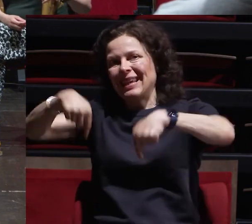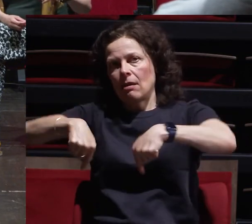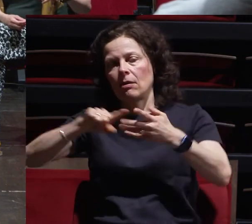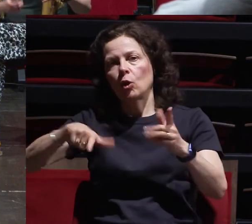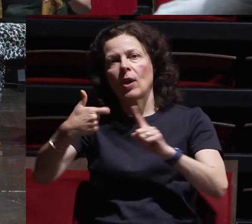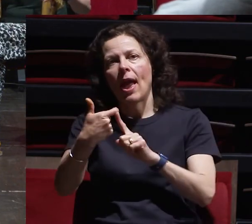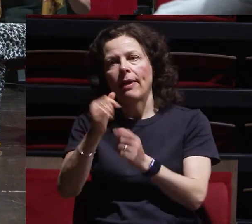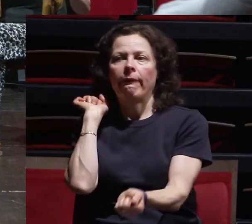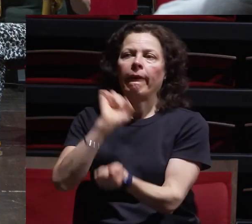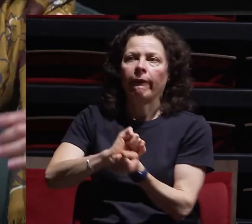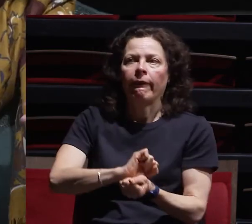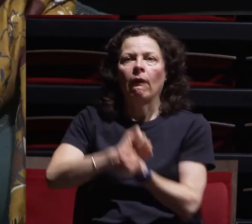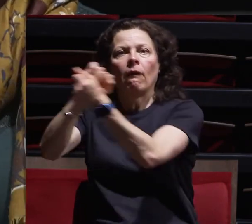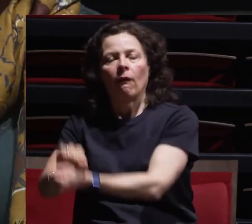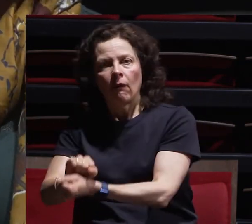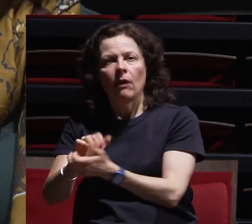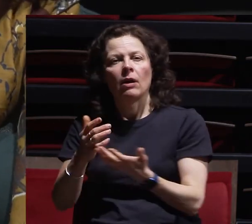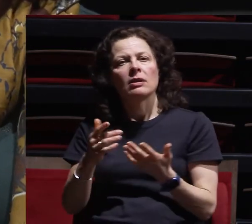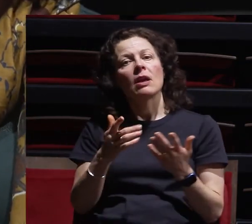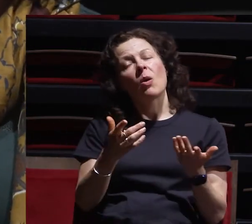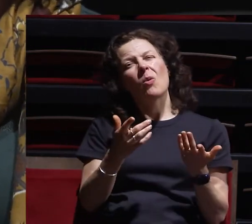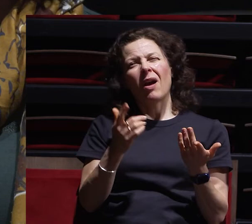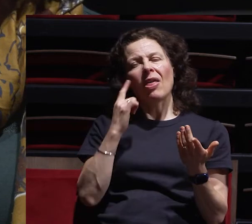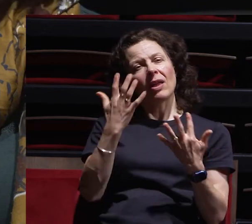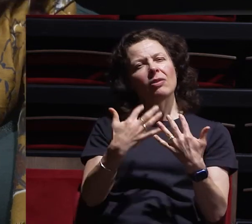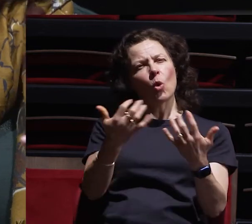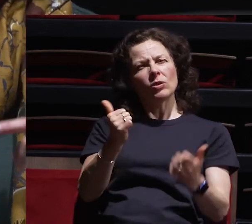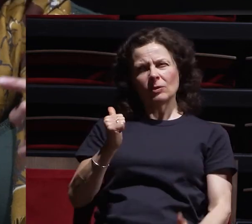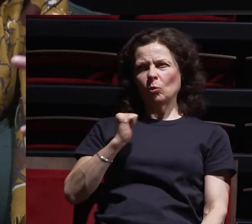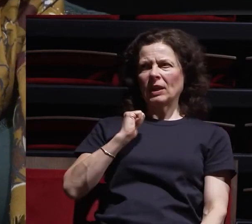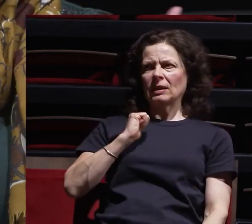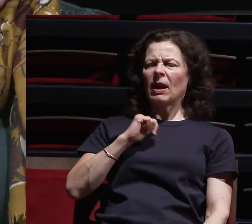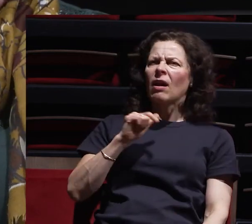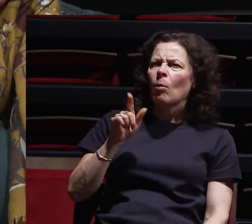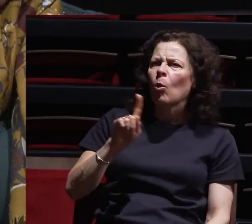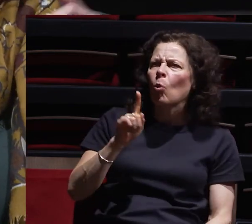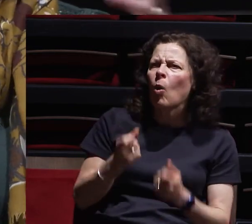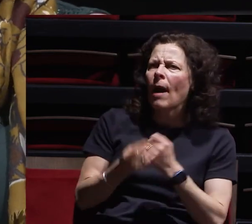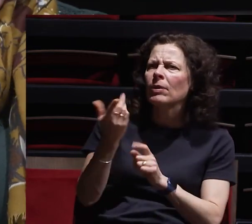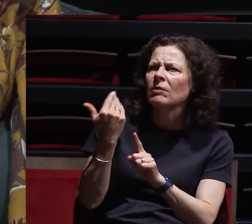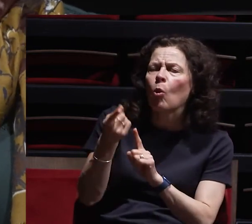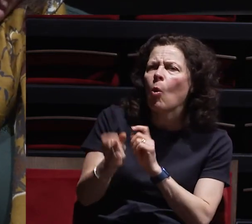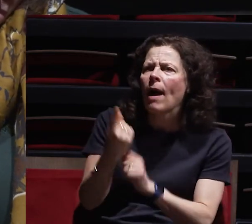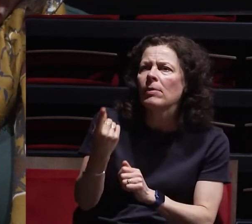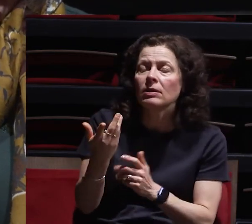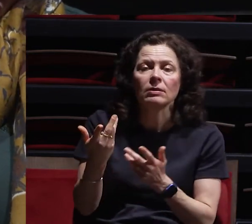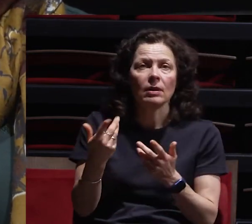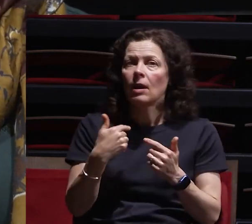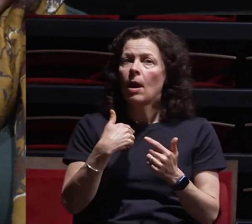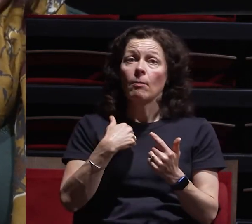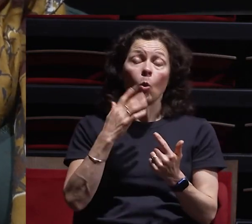And I think there might be an expectation from some audience members that you would find out some of the horrors that had happened to these